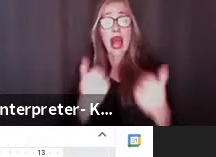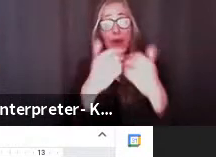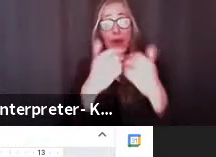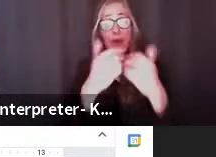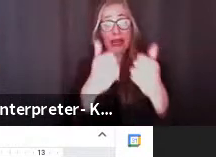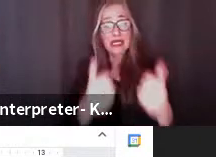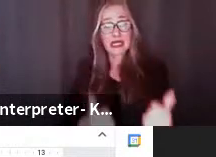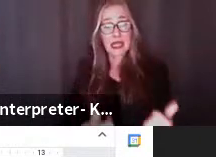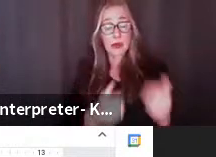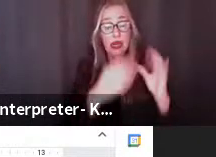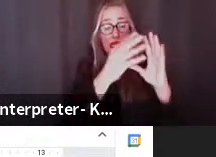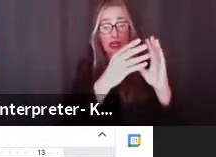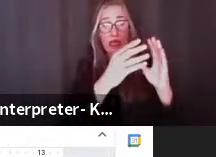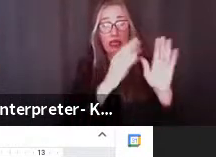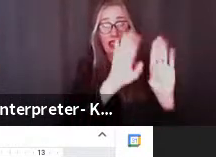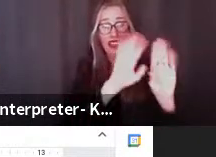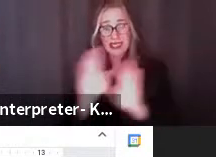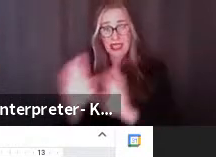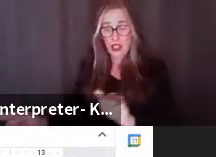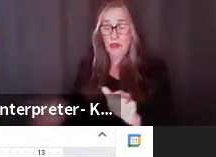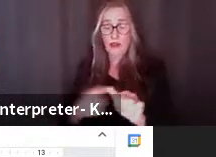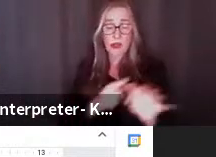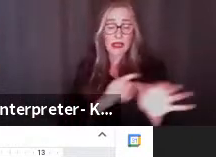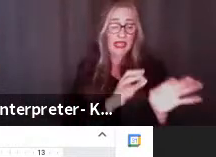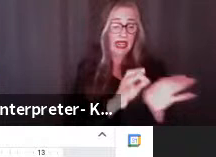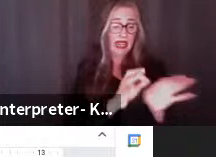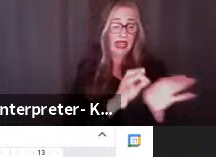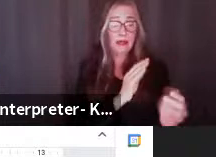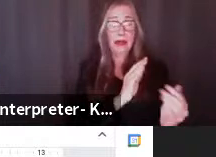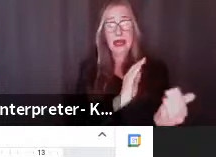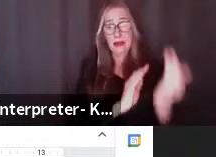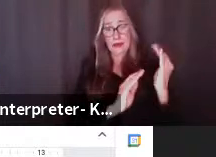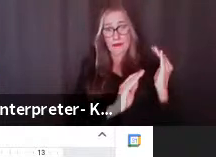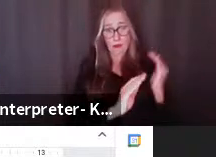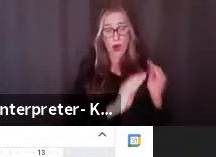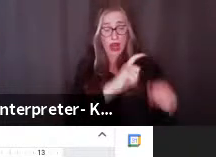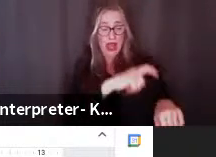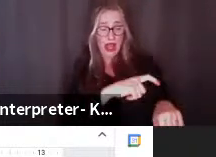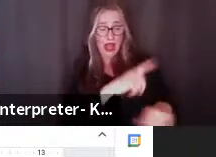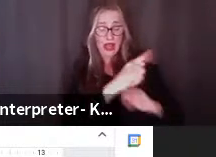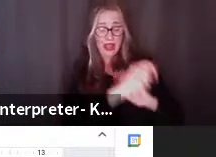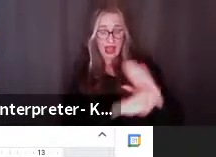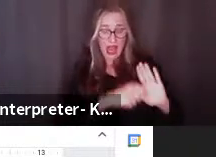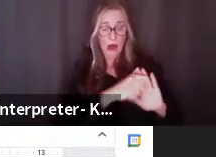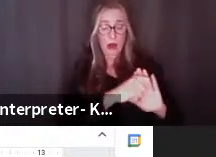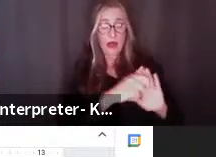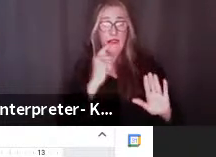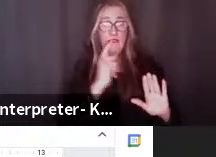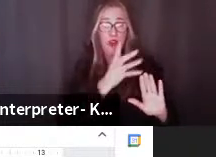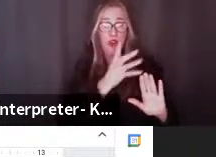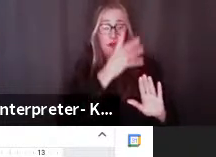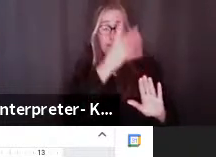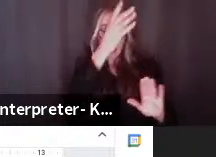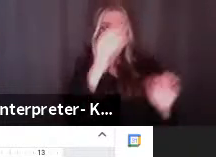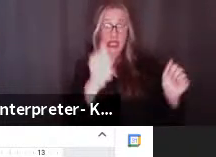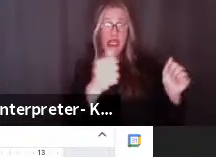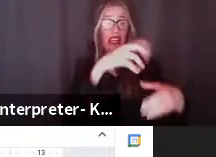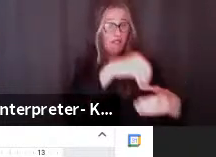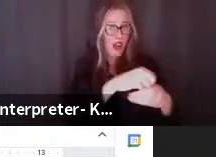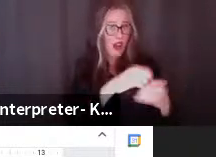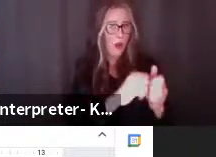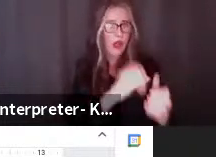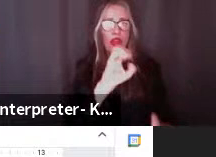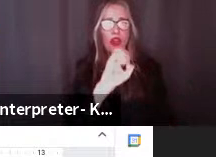you the backstory talk about the eras of um parenting and eugenics in the last hundred years talk about the